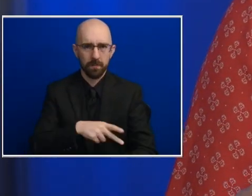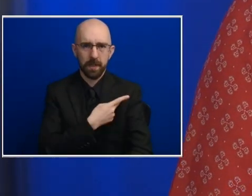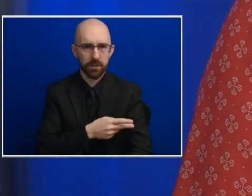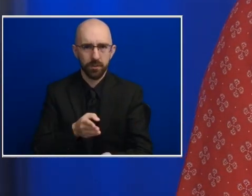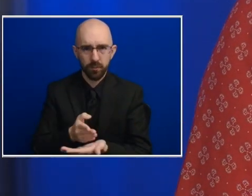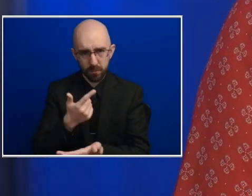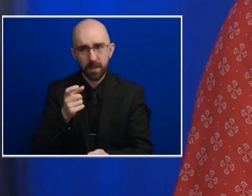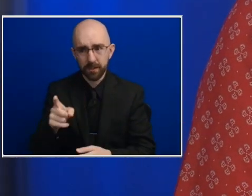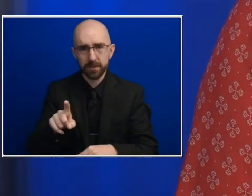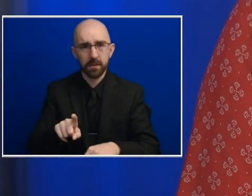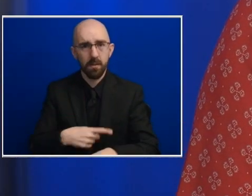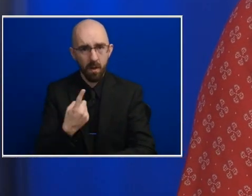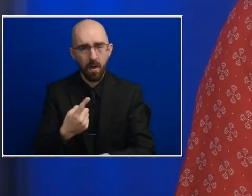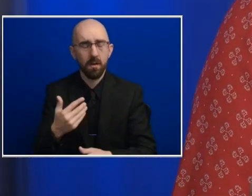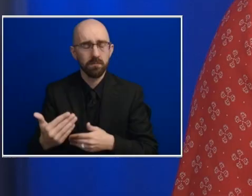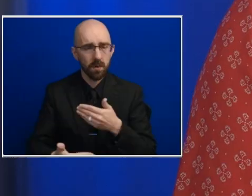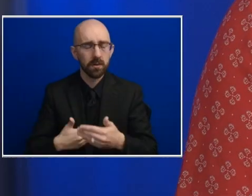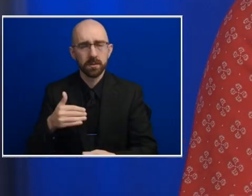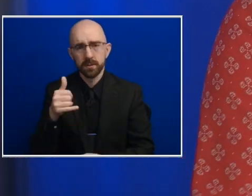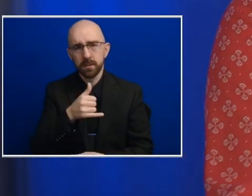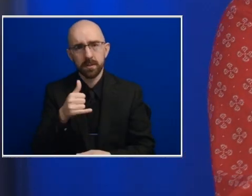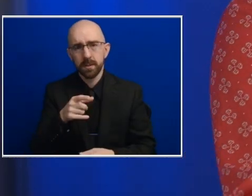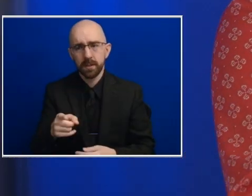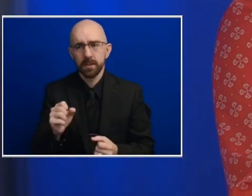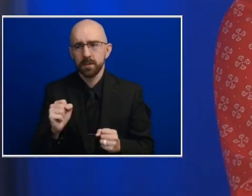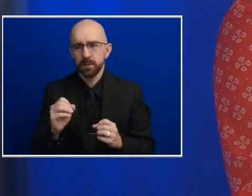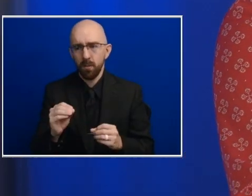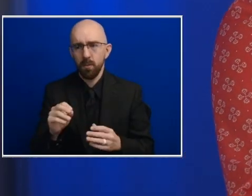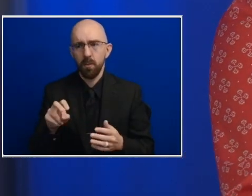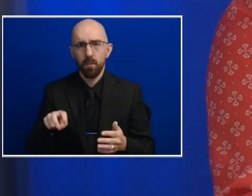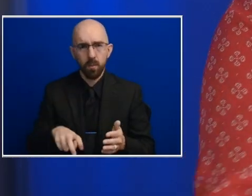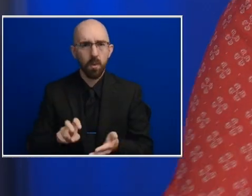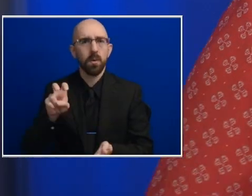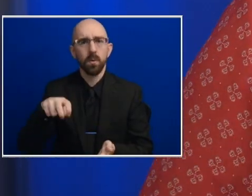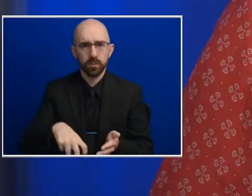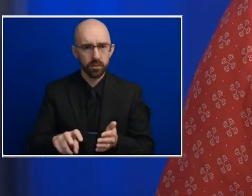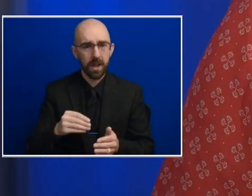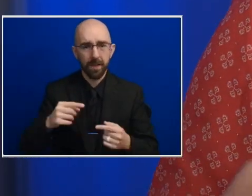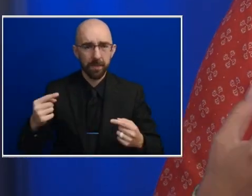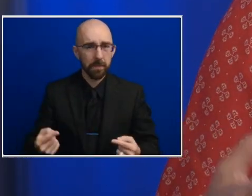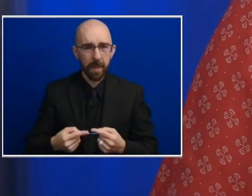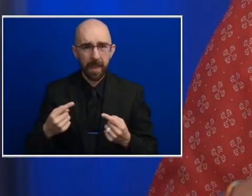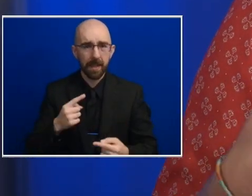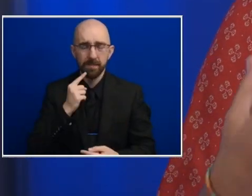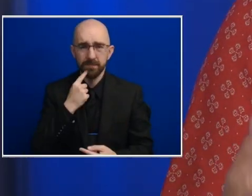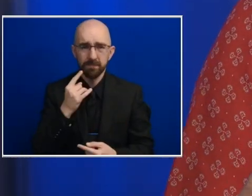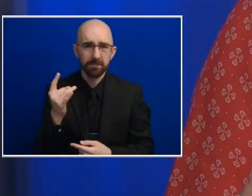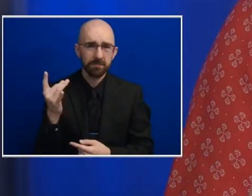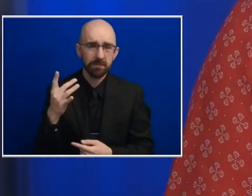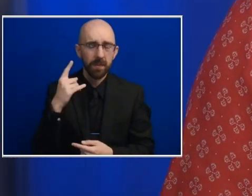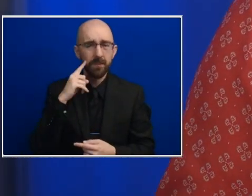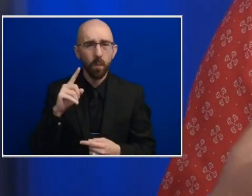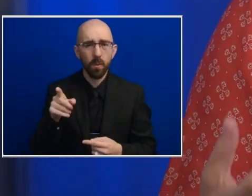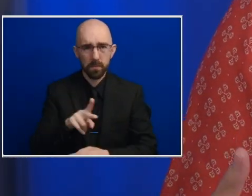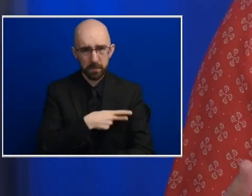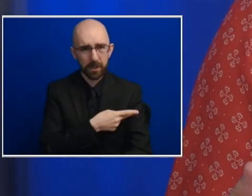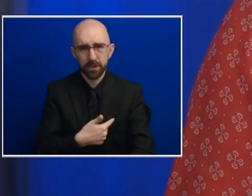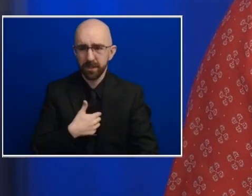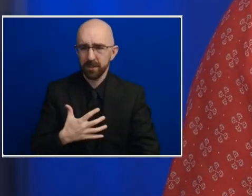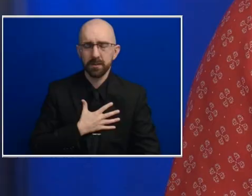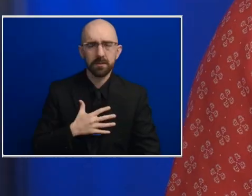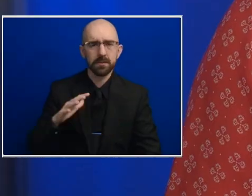long and it's such a roller coaster, and the pain is so intense for our patients, and my heart just goes out to them, and I